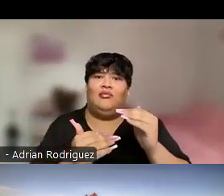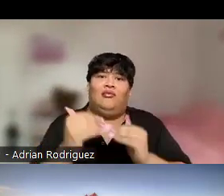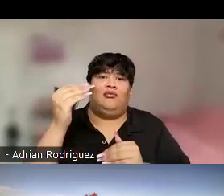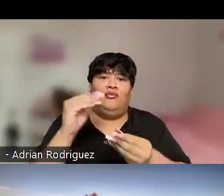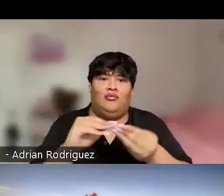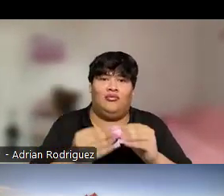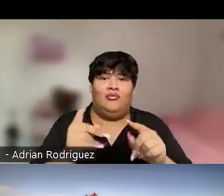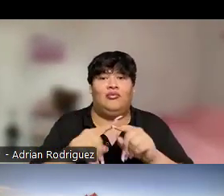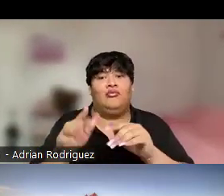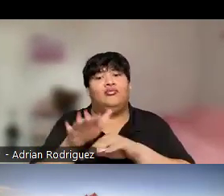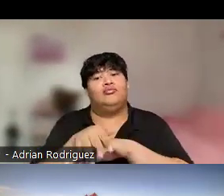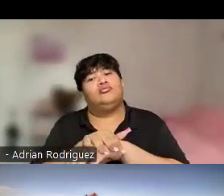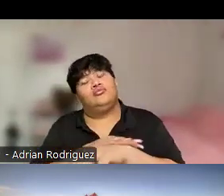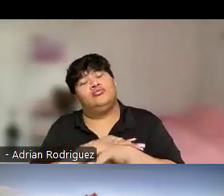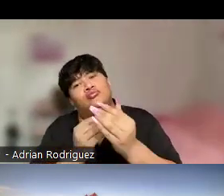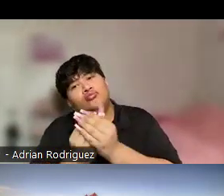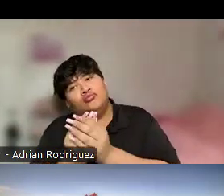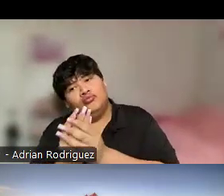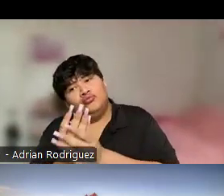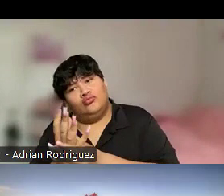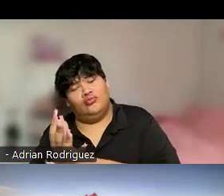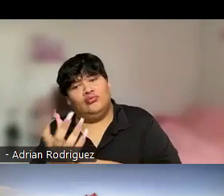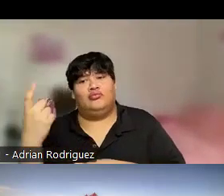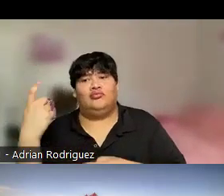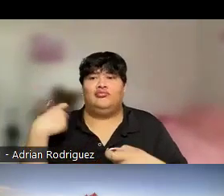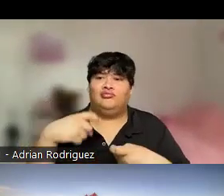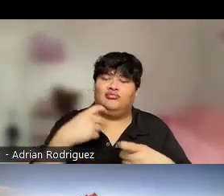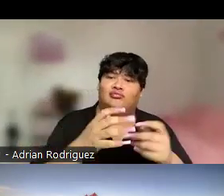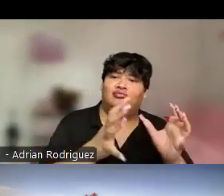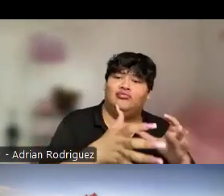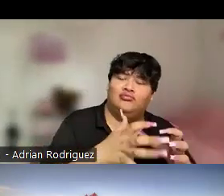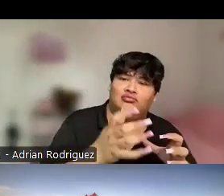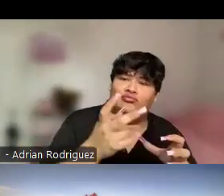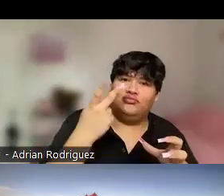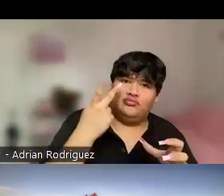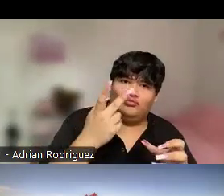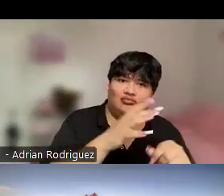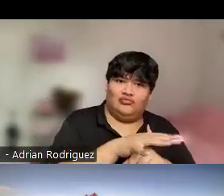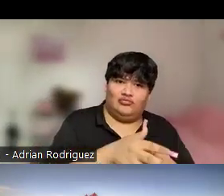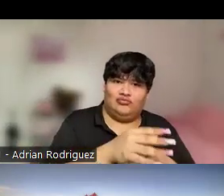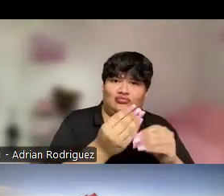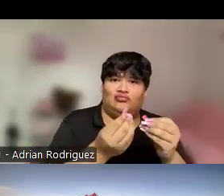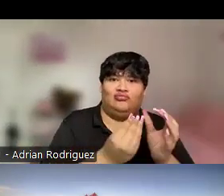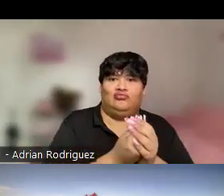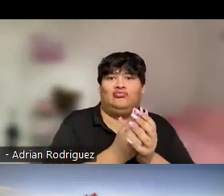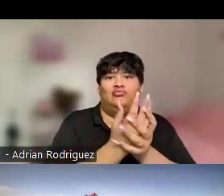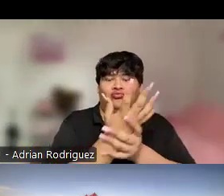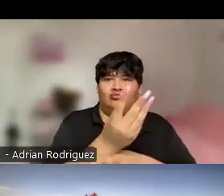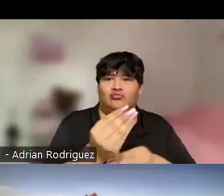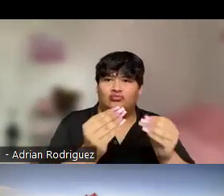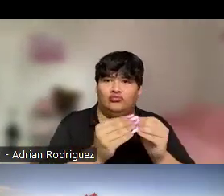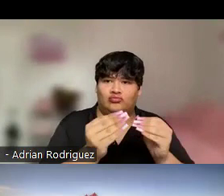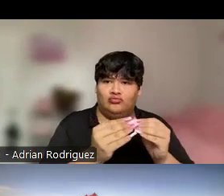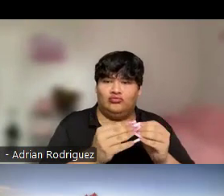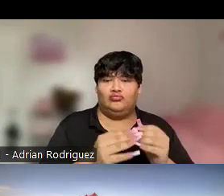but the slowest growth. Hispanic populations shows dramatic acceleration in prevalence.